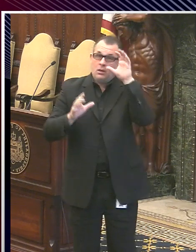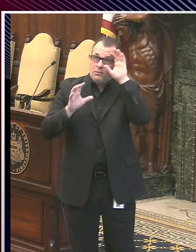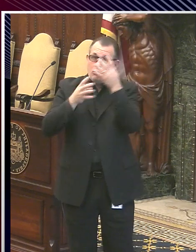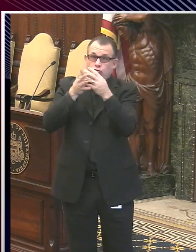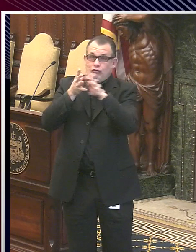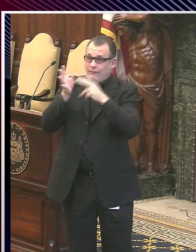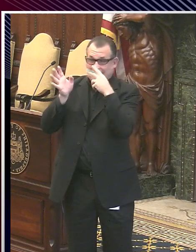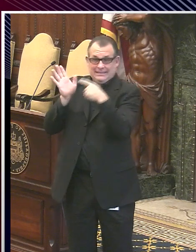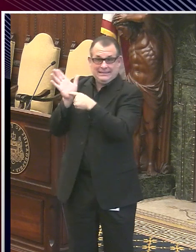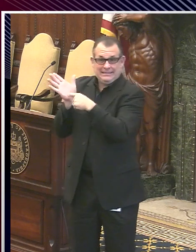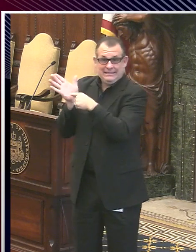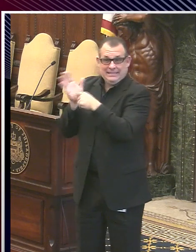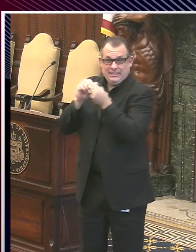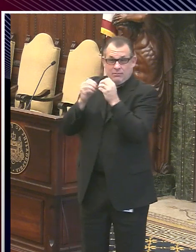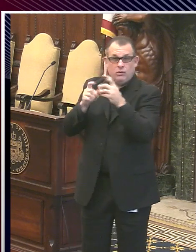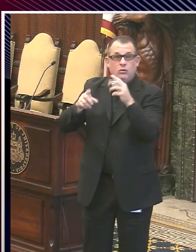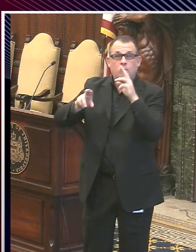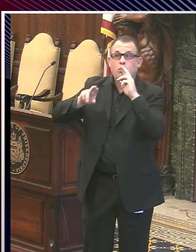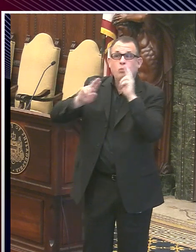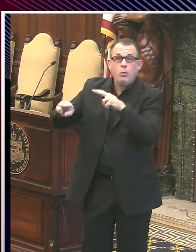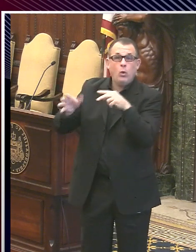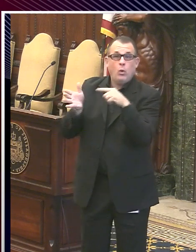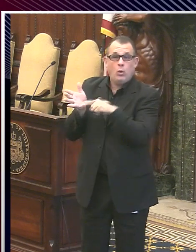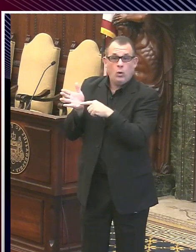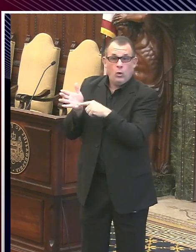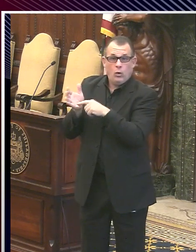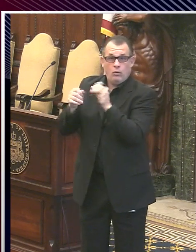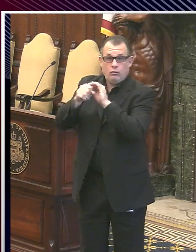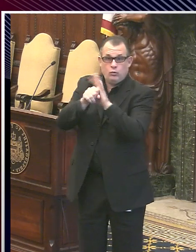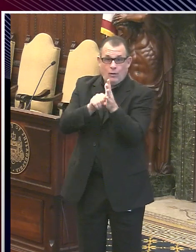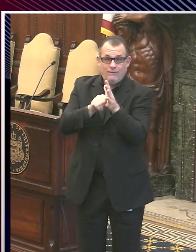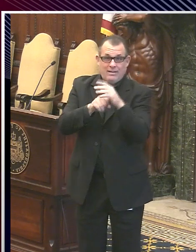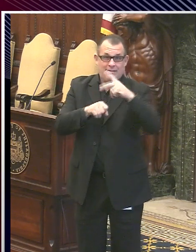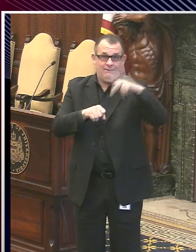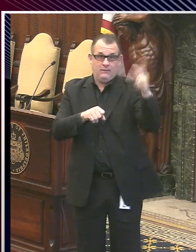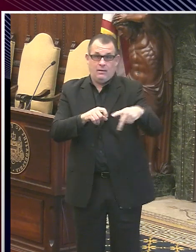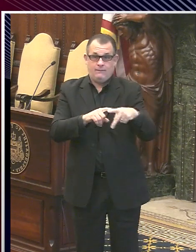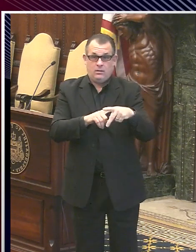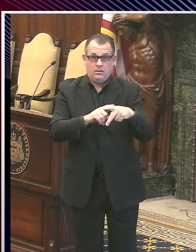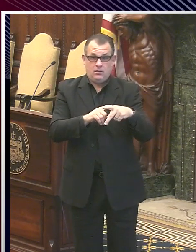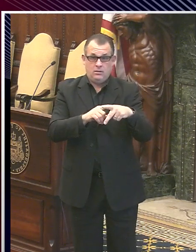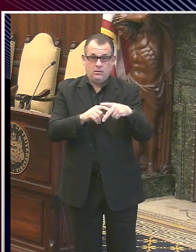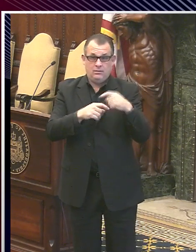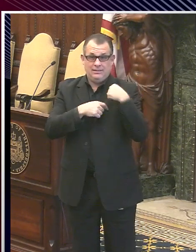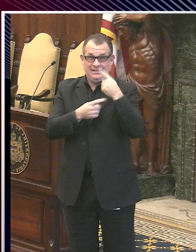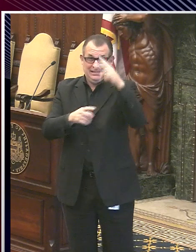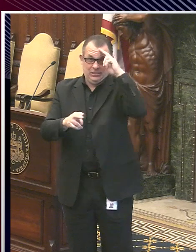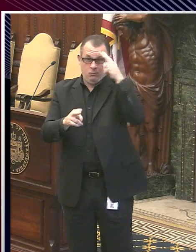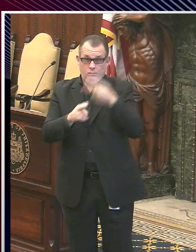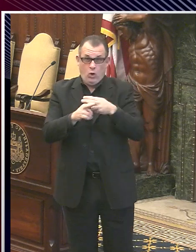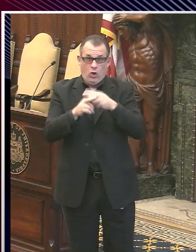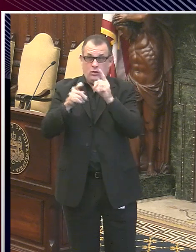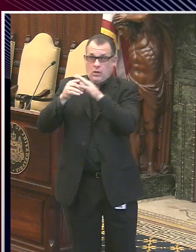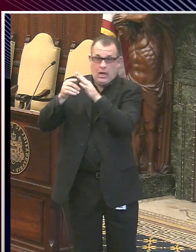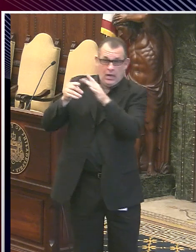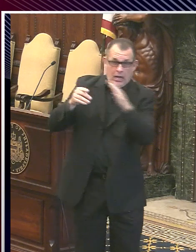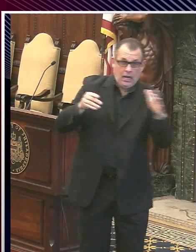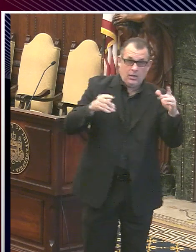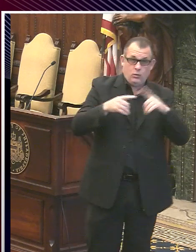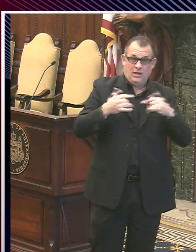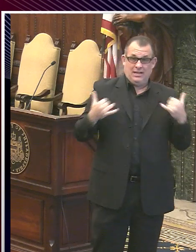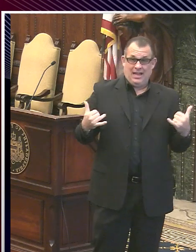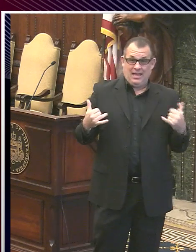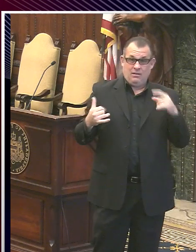getting reported of coronavirus in Philadelphia residents by week since the beginning of the epidemic. As you can see, we peaked